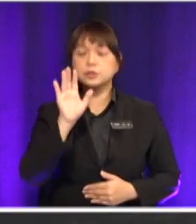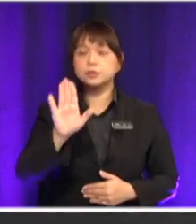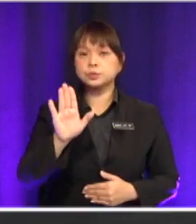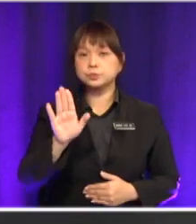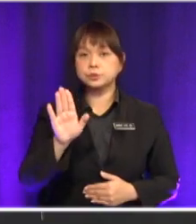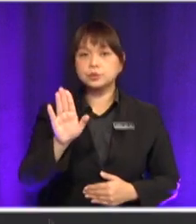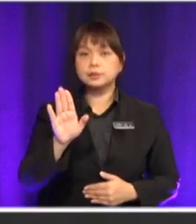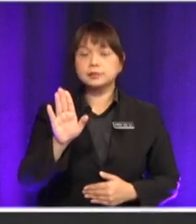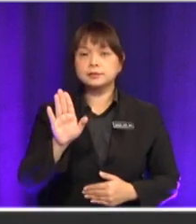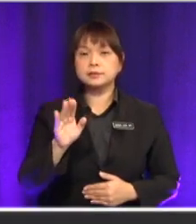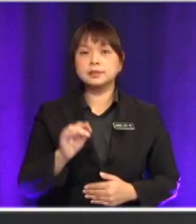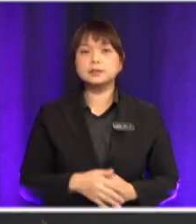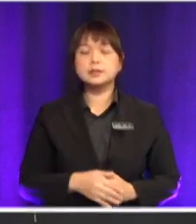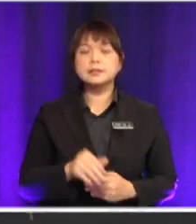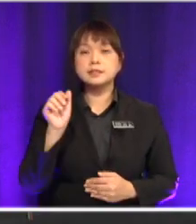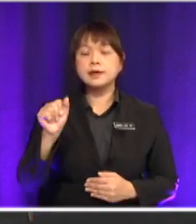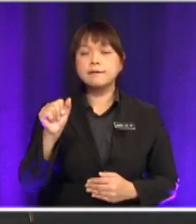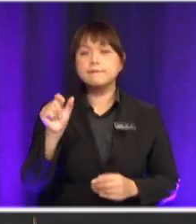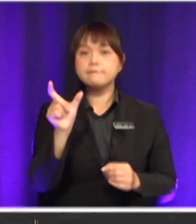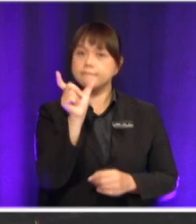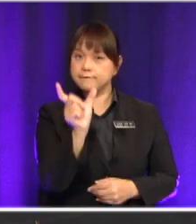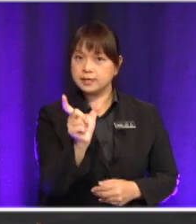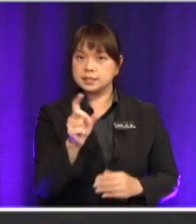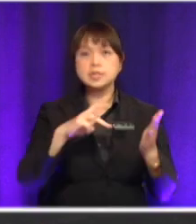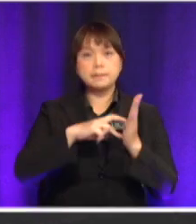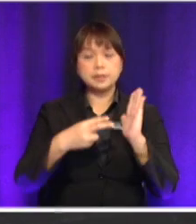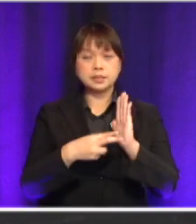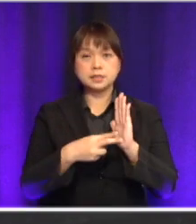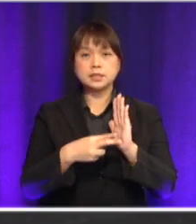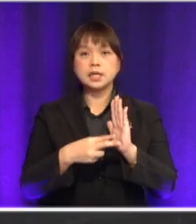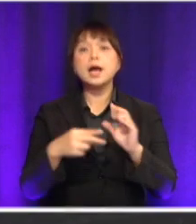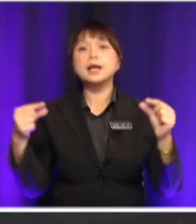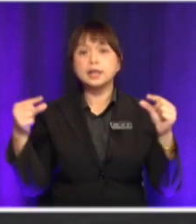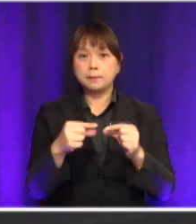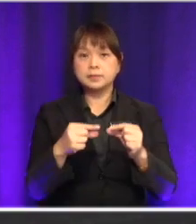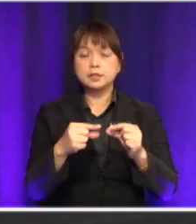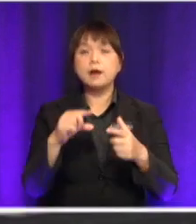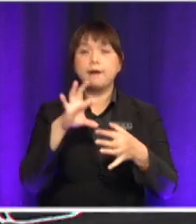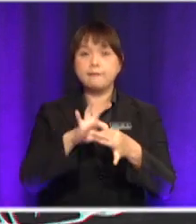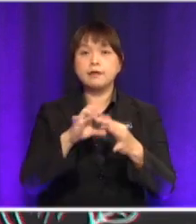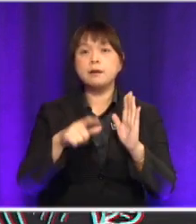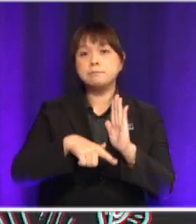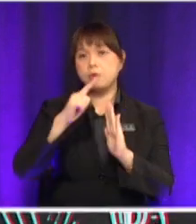phrase. Okay, a phrase means a combination of more than